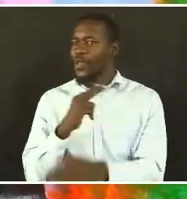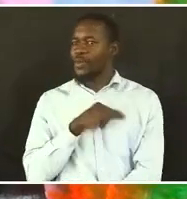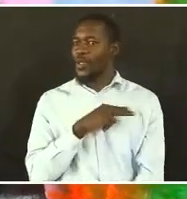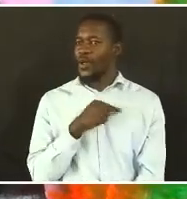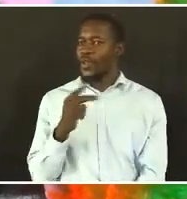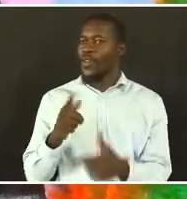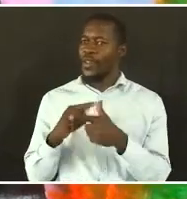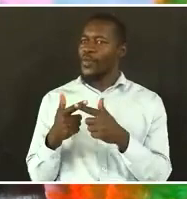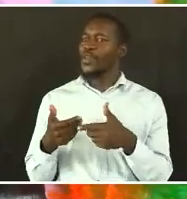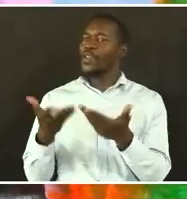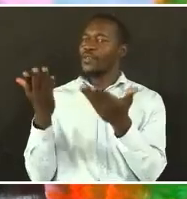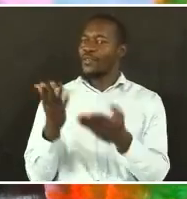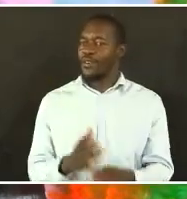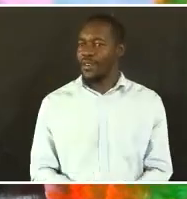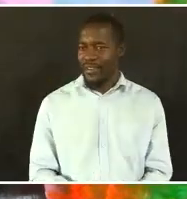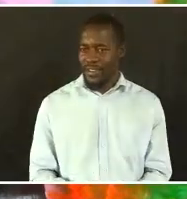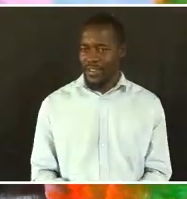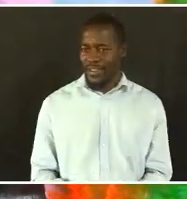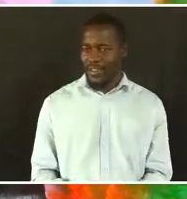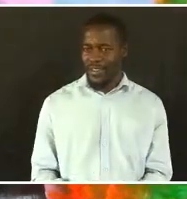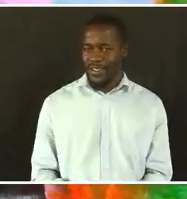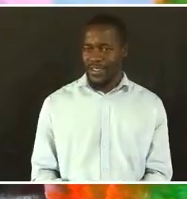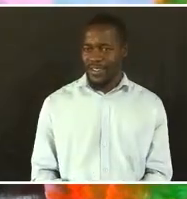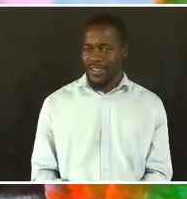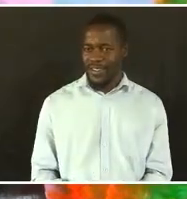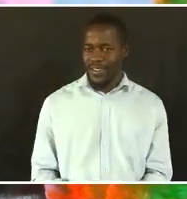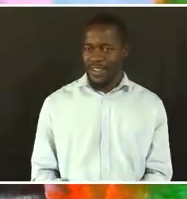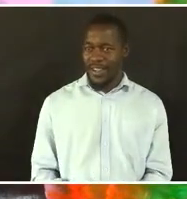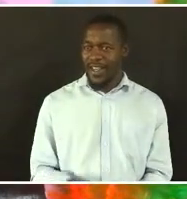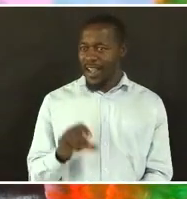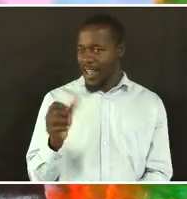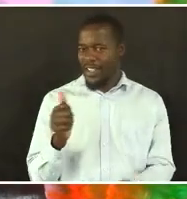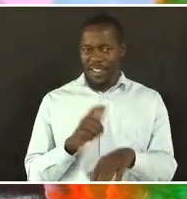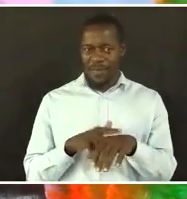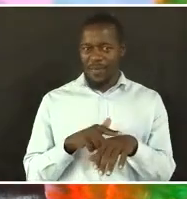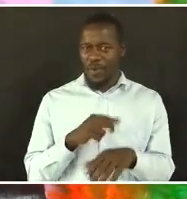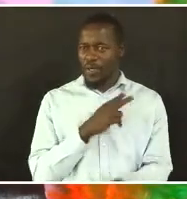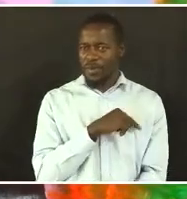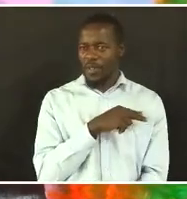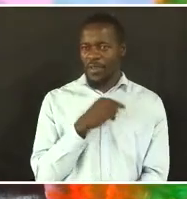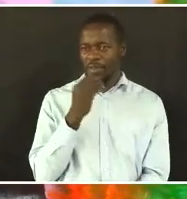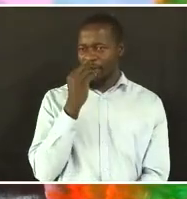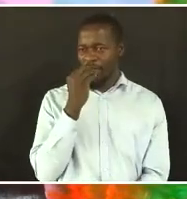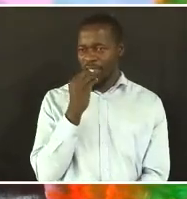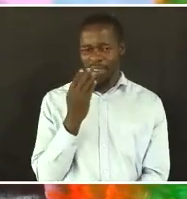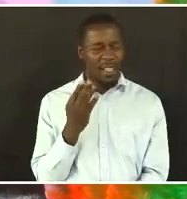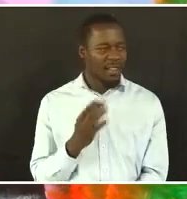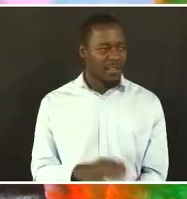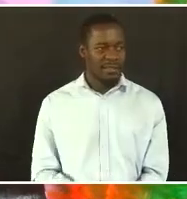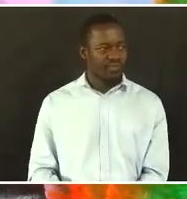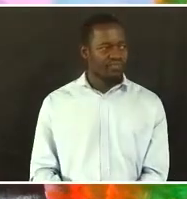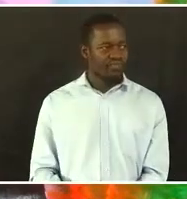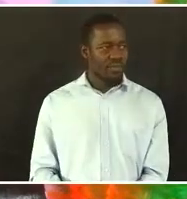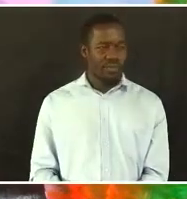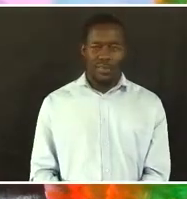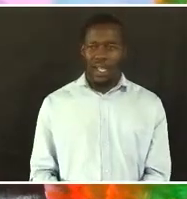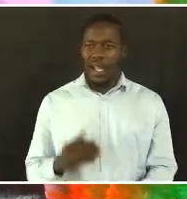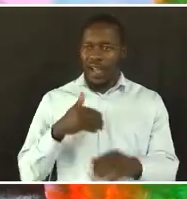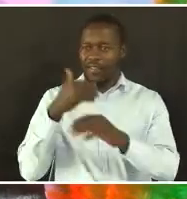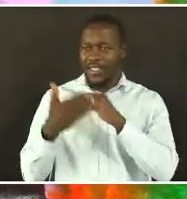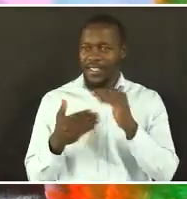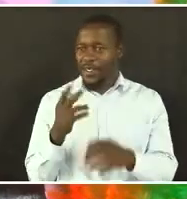food. You know, at times the hospital food is also very flat. That thing, after 2 days, you're just feeling like you're as well